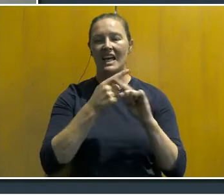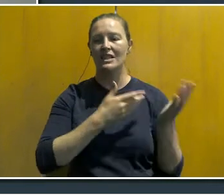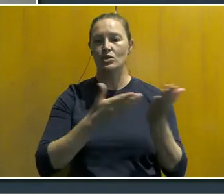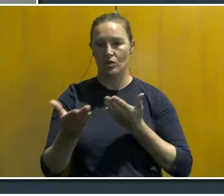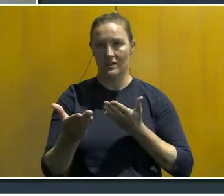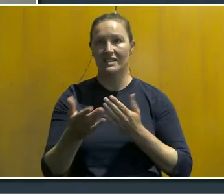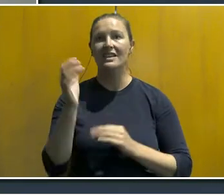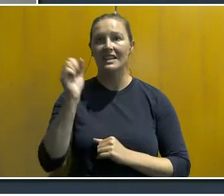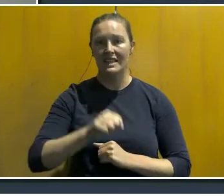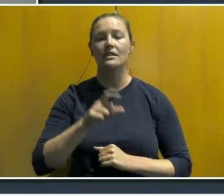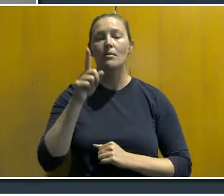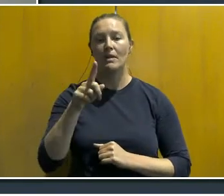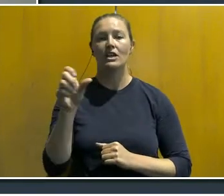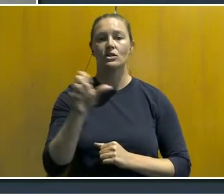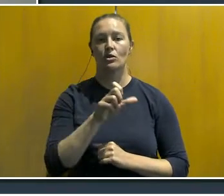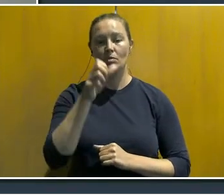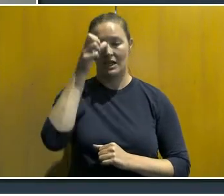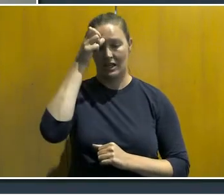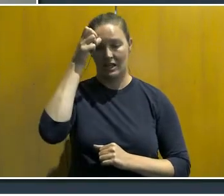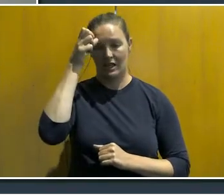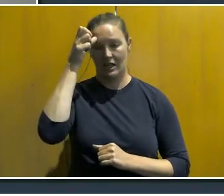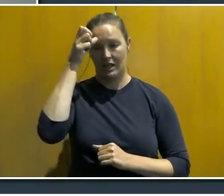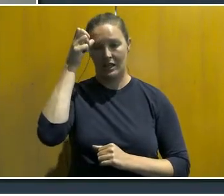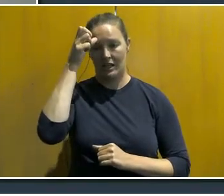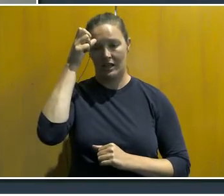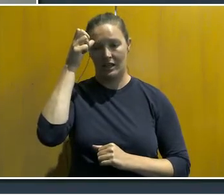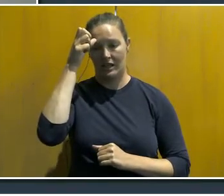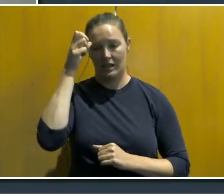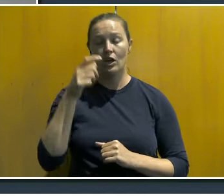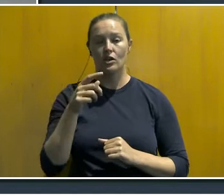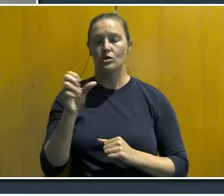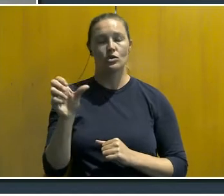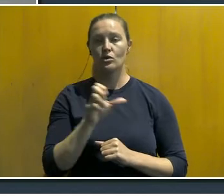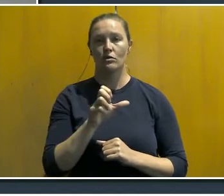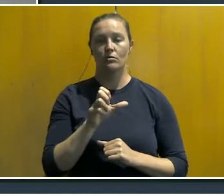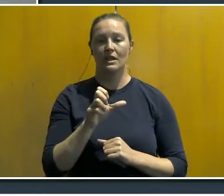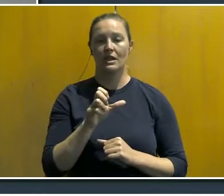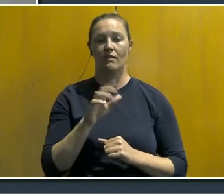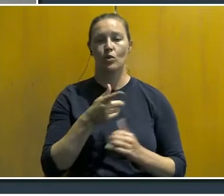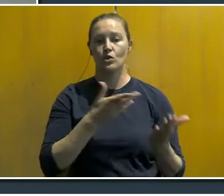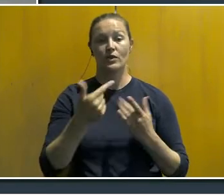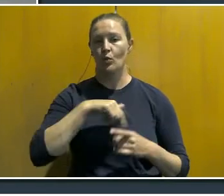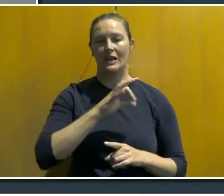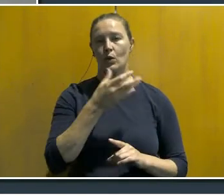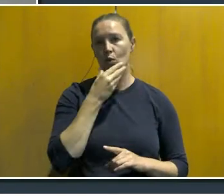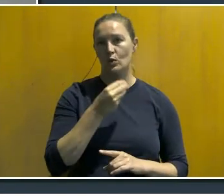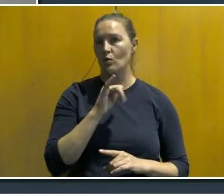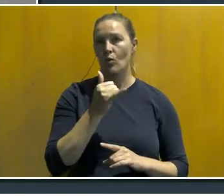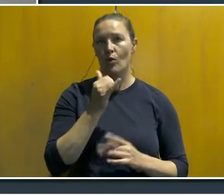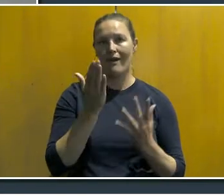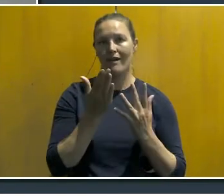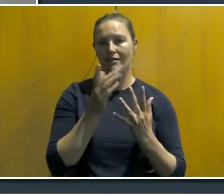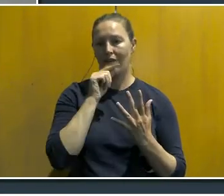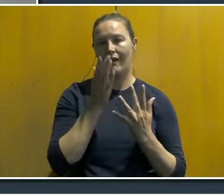in fairness, this should be towards services that we do not use, should not be towards services that we do not use or have access